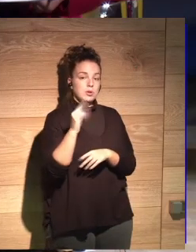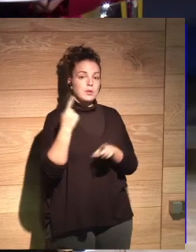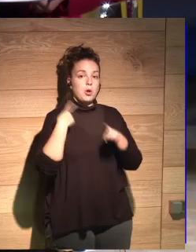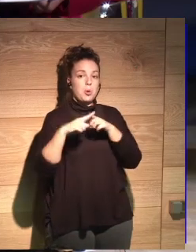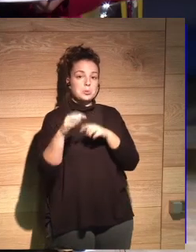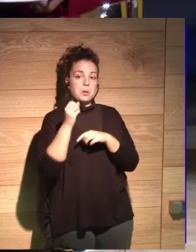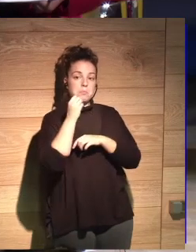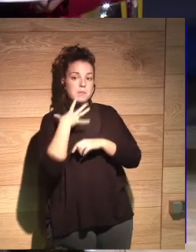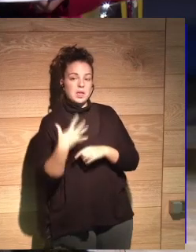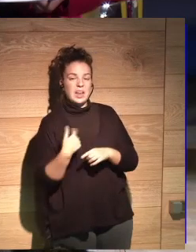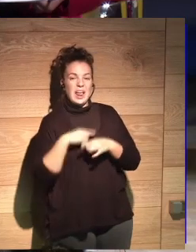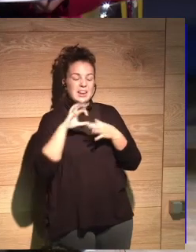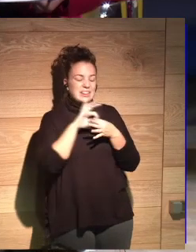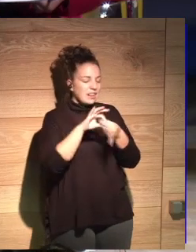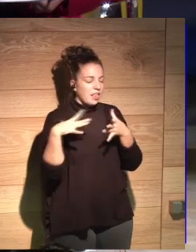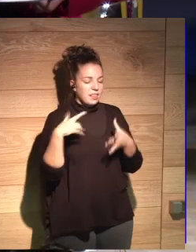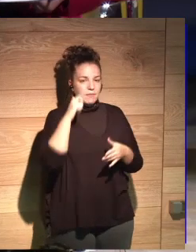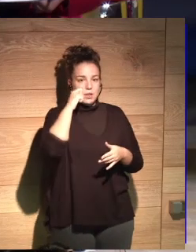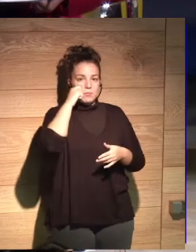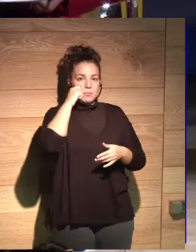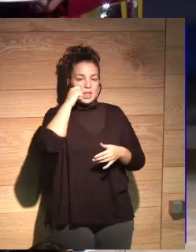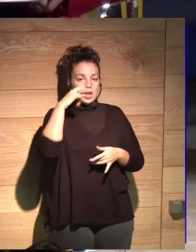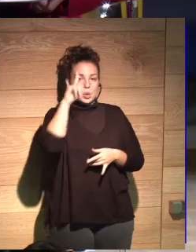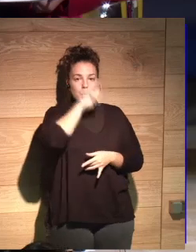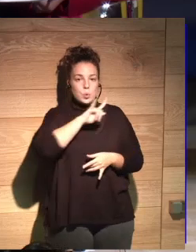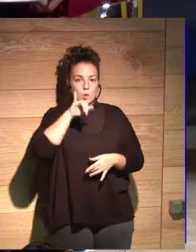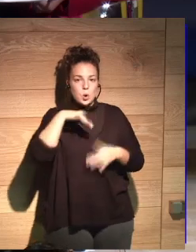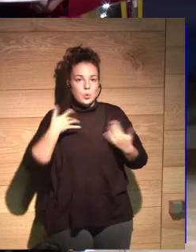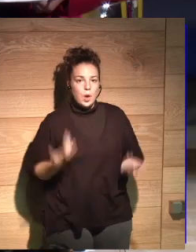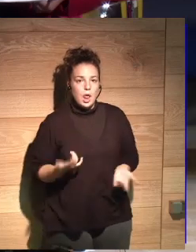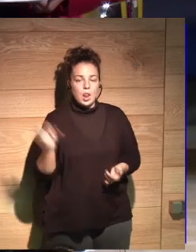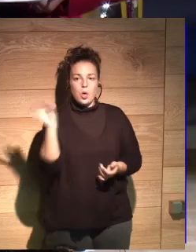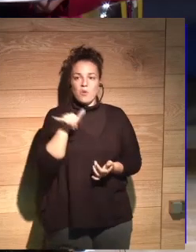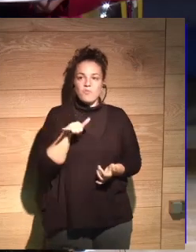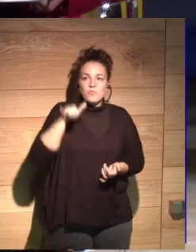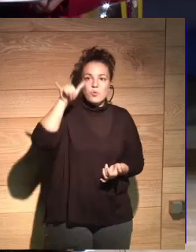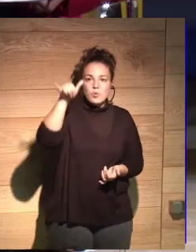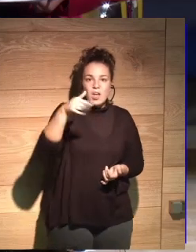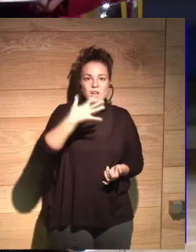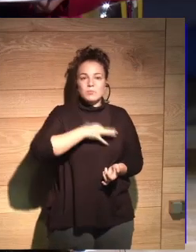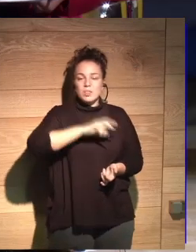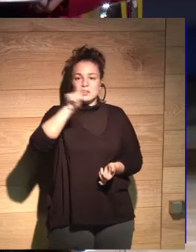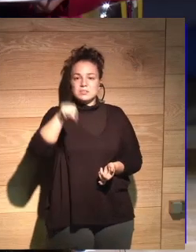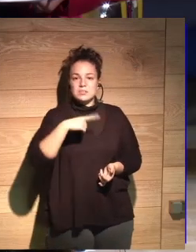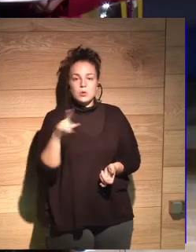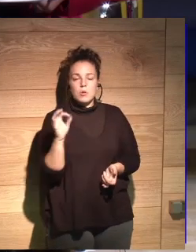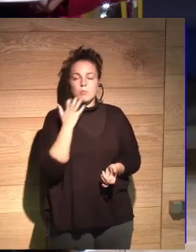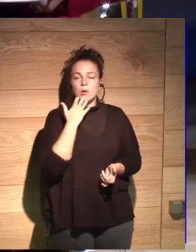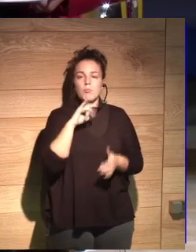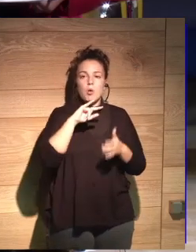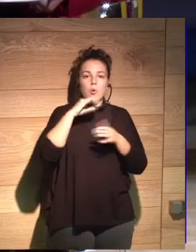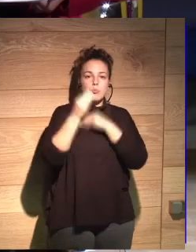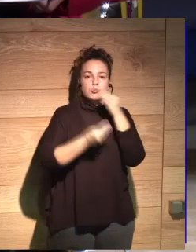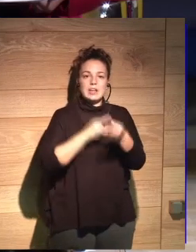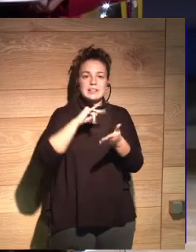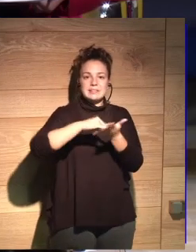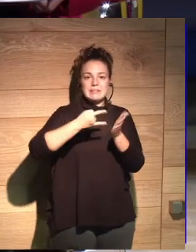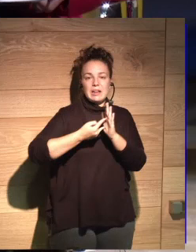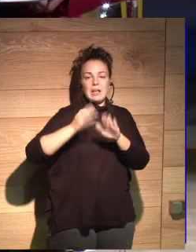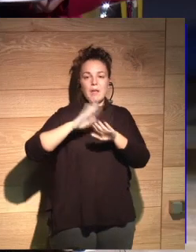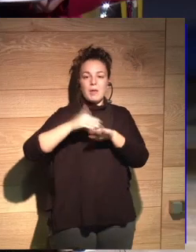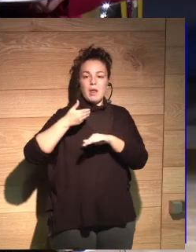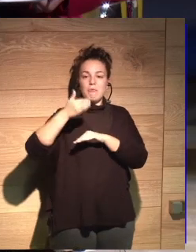fly. That's something we hopefully should be able to do when we grow up, and then we use other techniques to do that. Bueno, has utilizado la